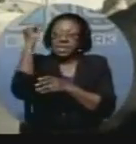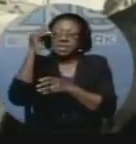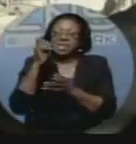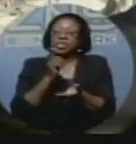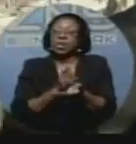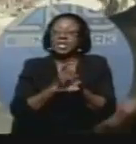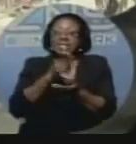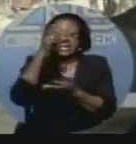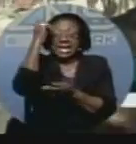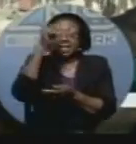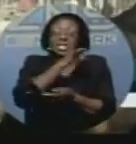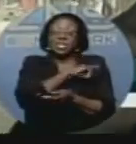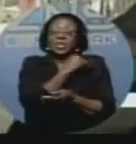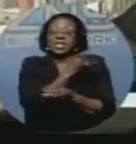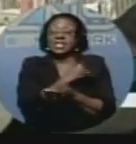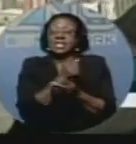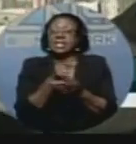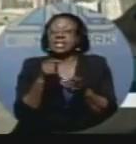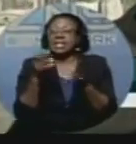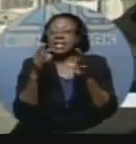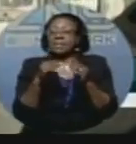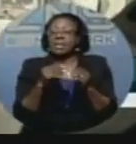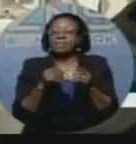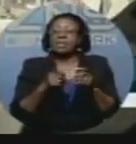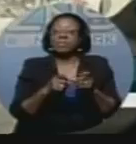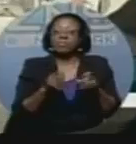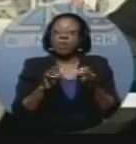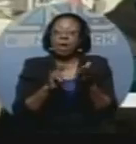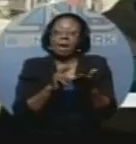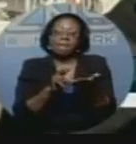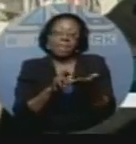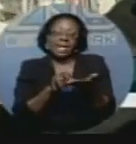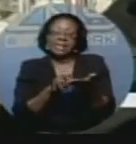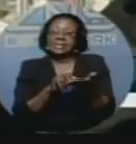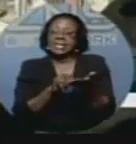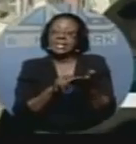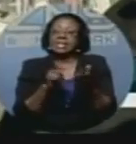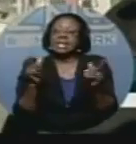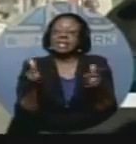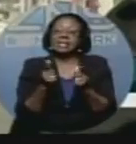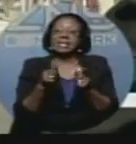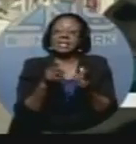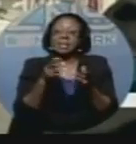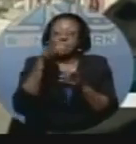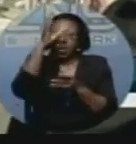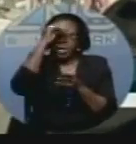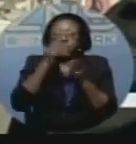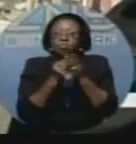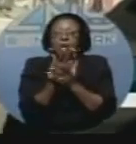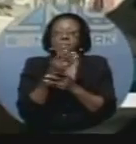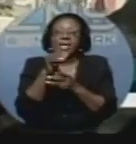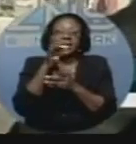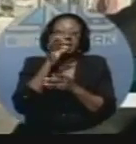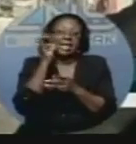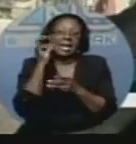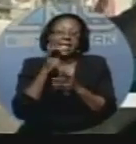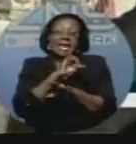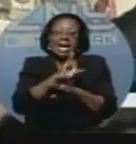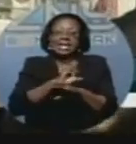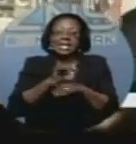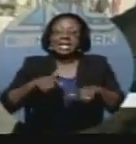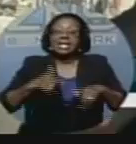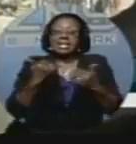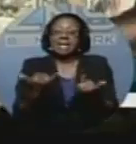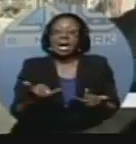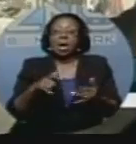the editor-in-chief of Runners magazine, and as a little boy he grew up in Cat Island. He's living in New